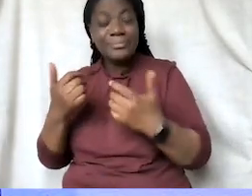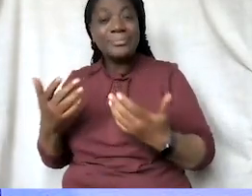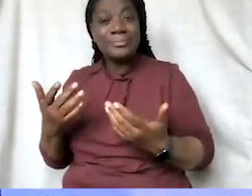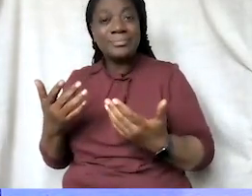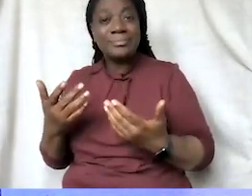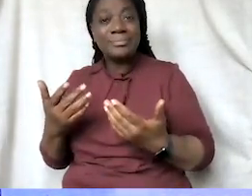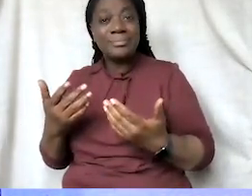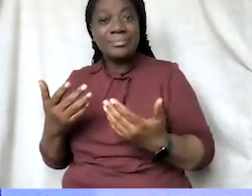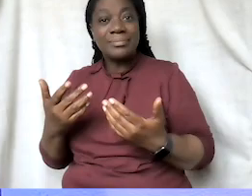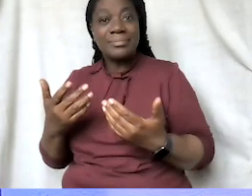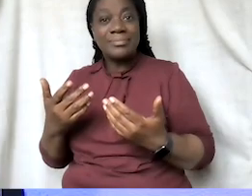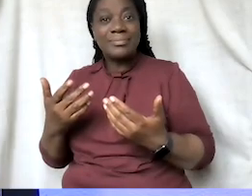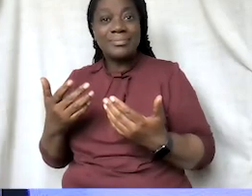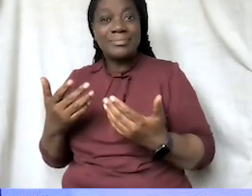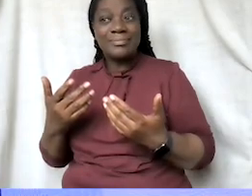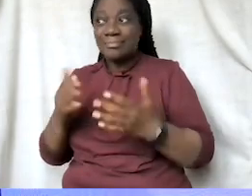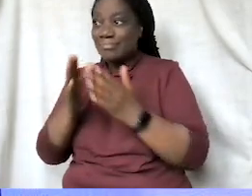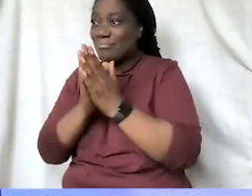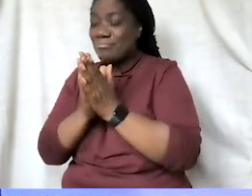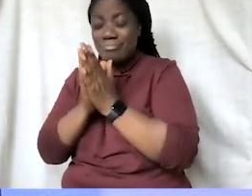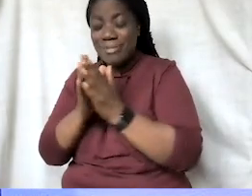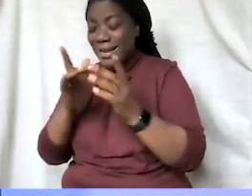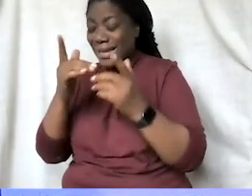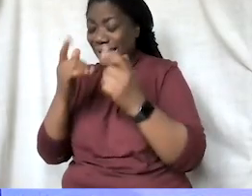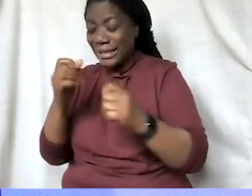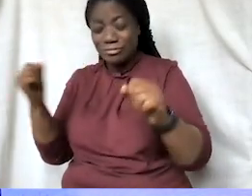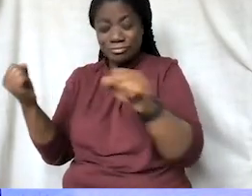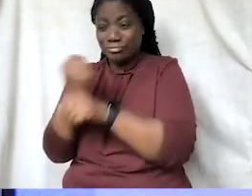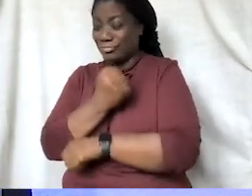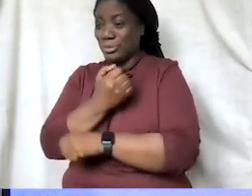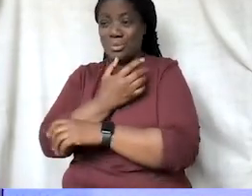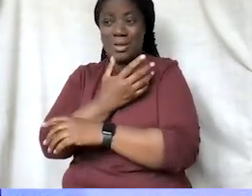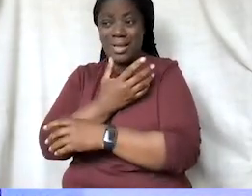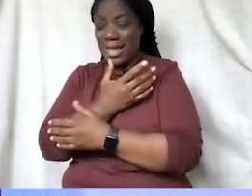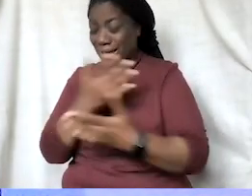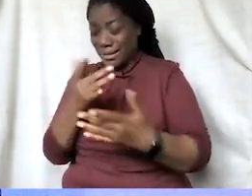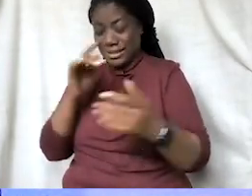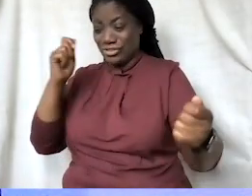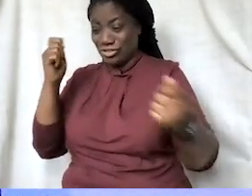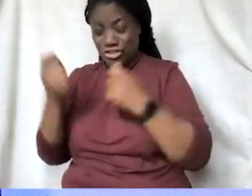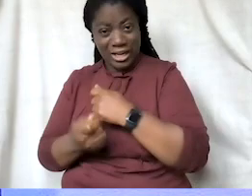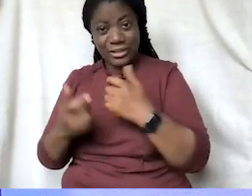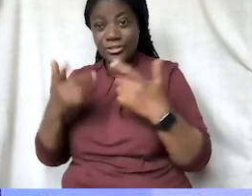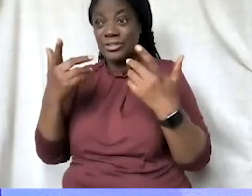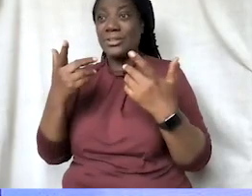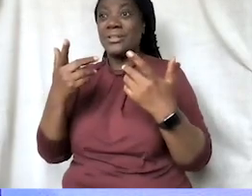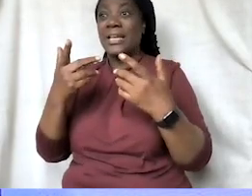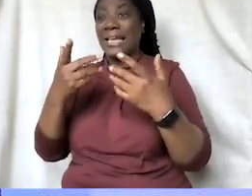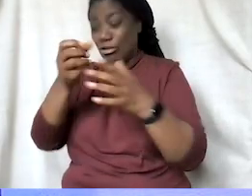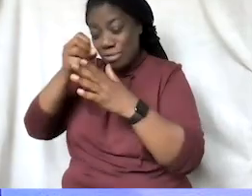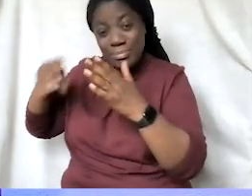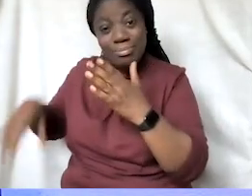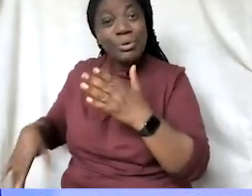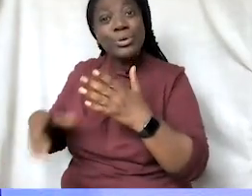that prayer cannot rescue. Prayer can do it. Prayer can change it. Prayer can remove